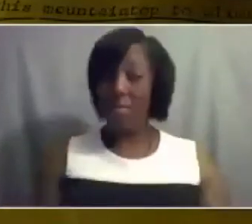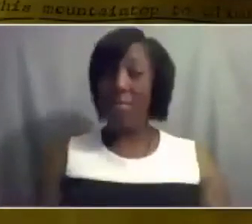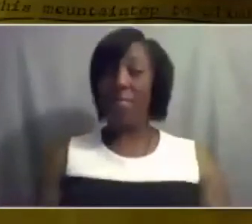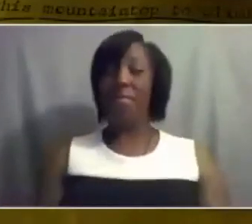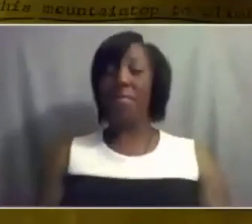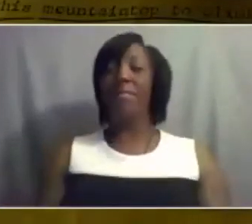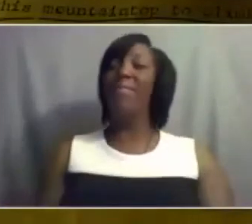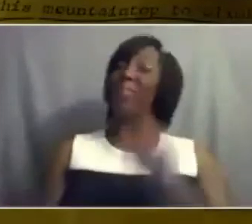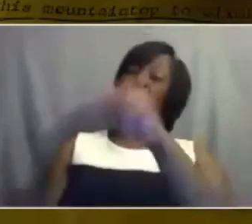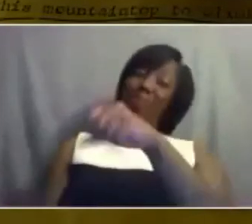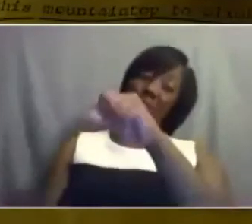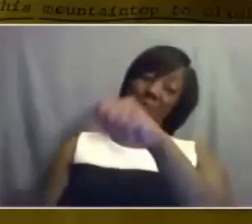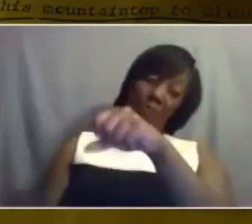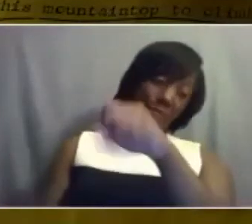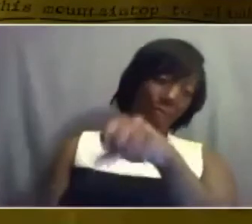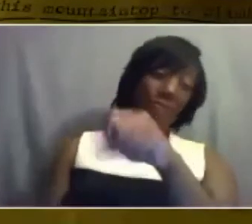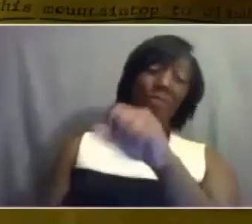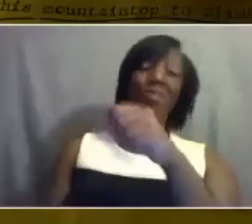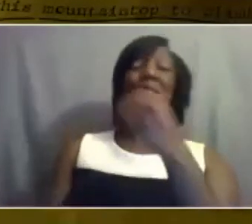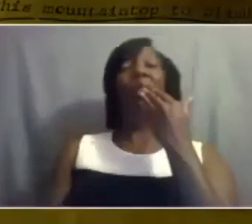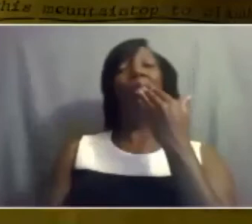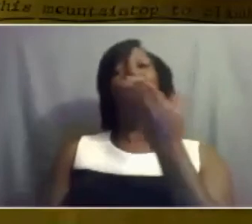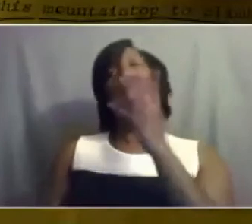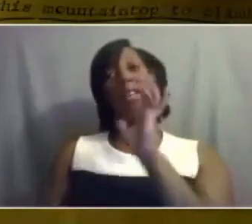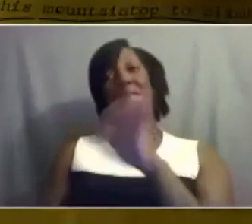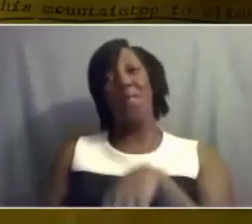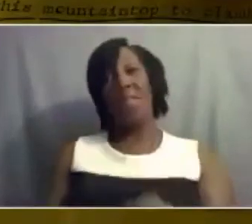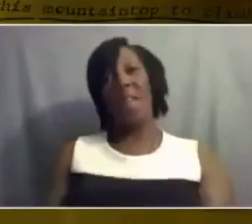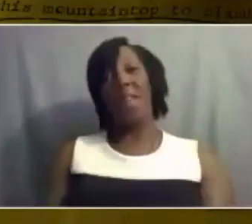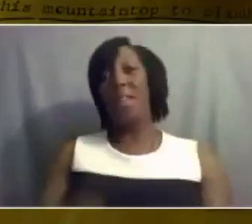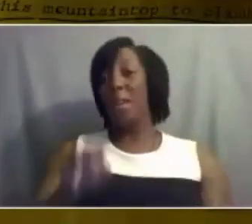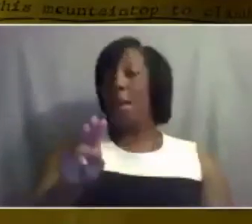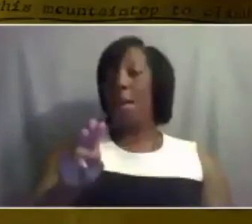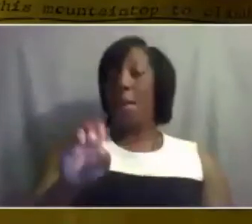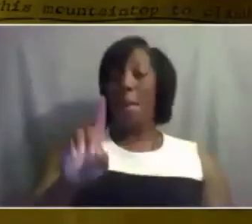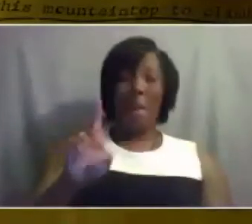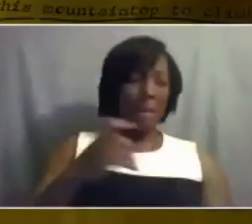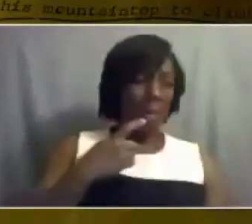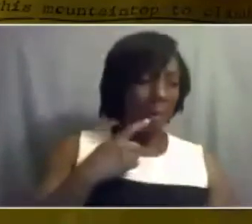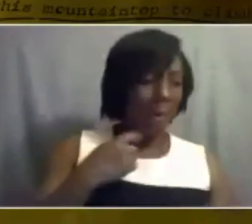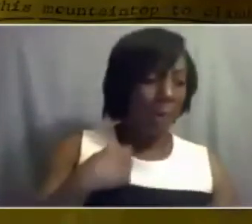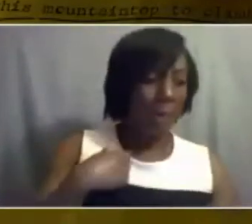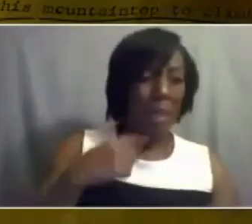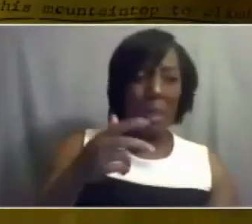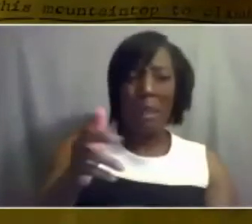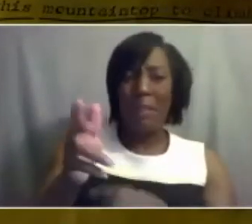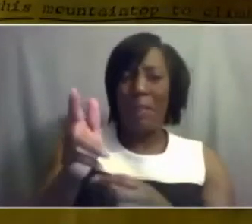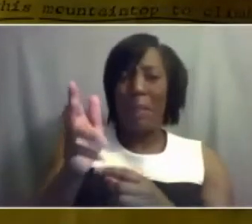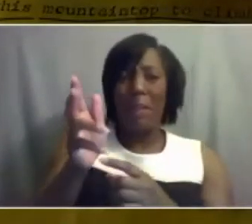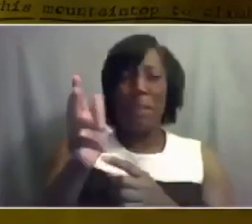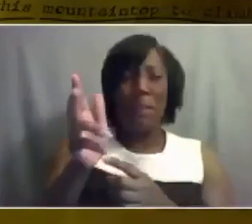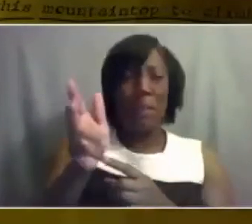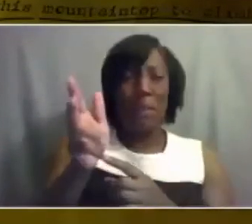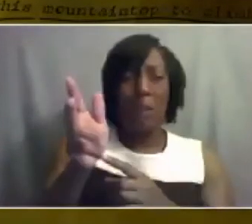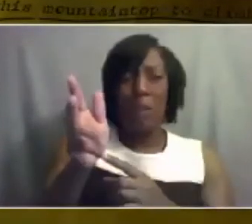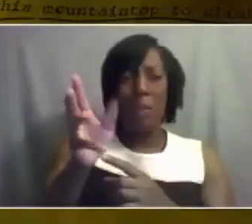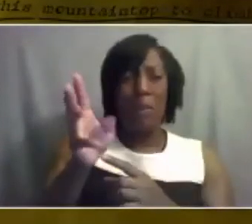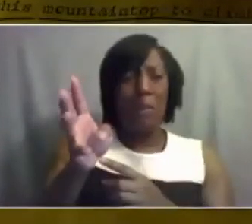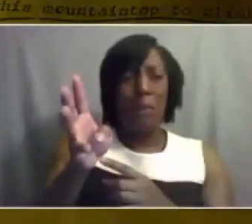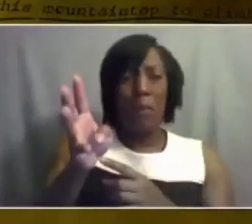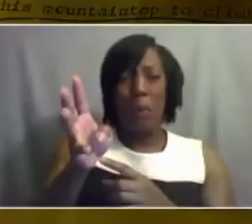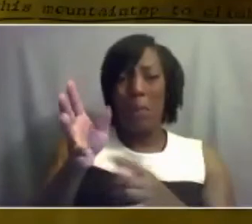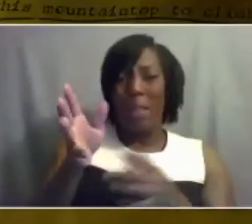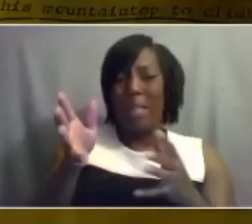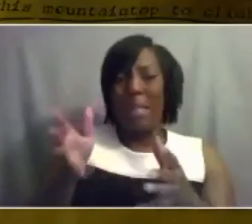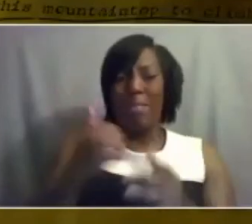and that challenge and provocation. Medea, we only have about 5 minutes left, sadly. The